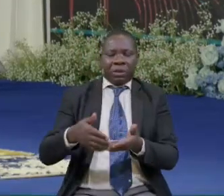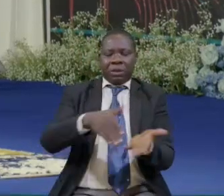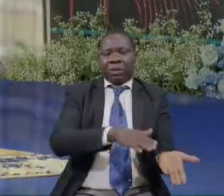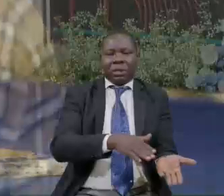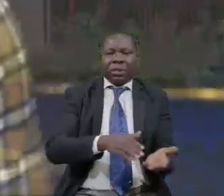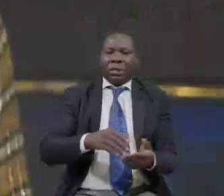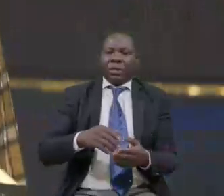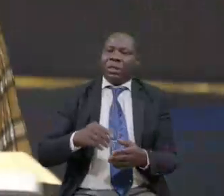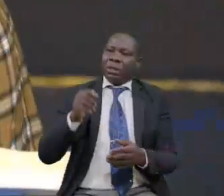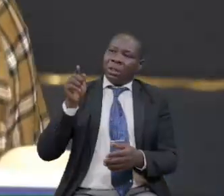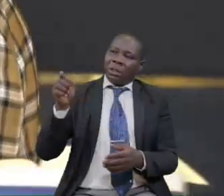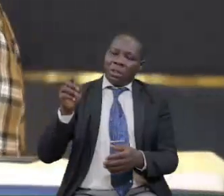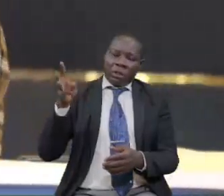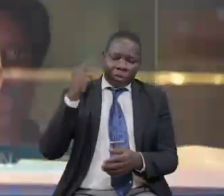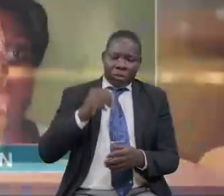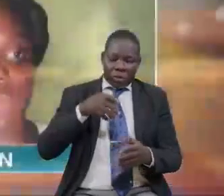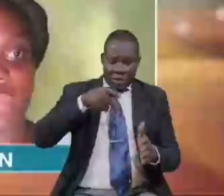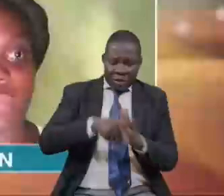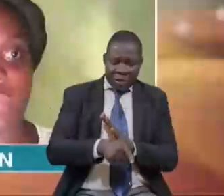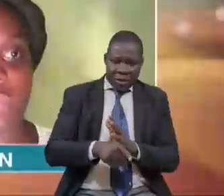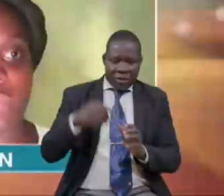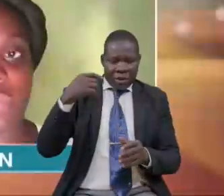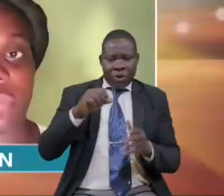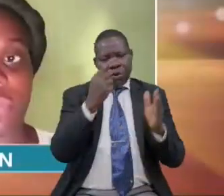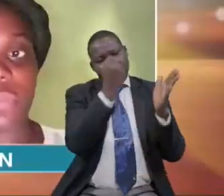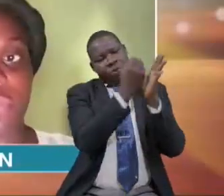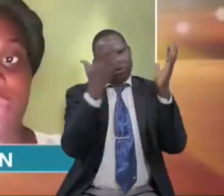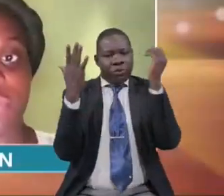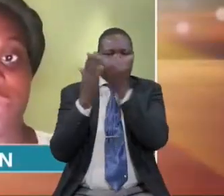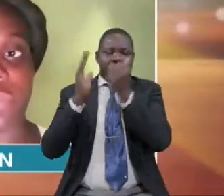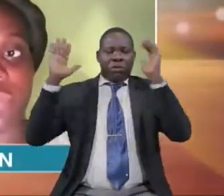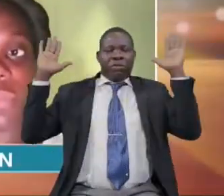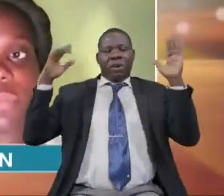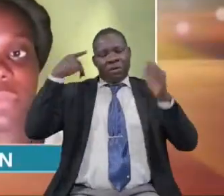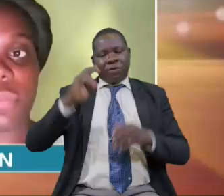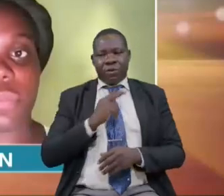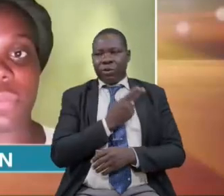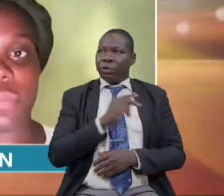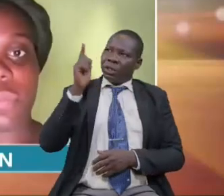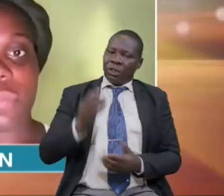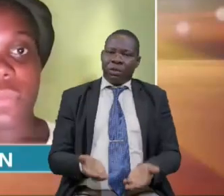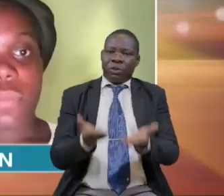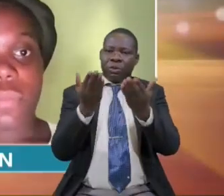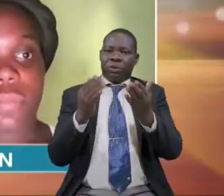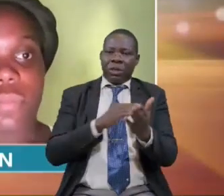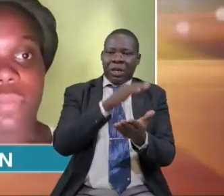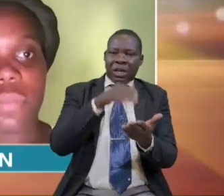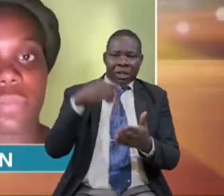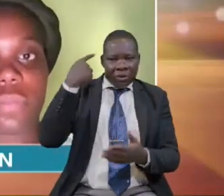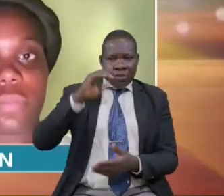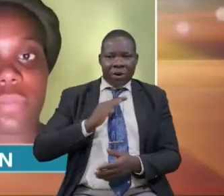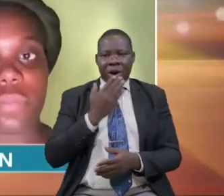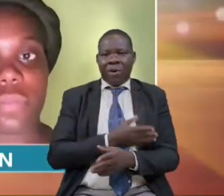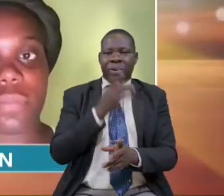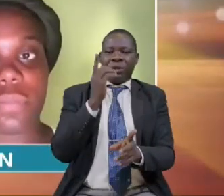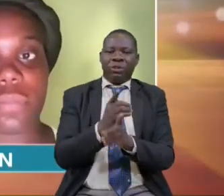he was crucified for us. He rose again for justification. And now he lives in